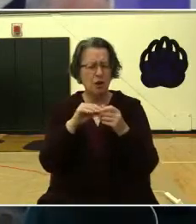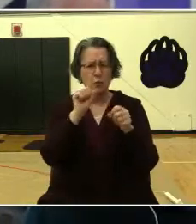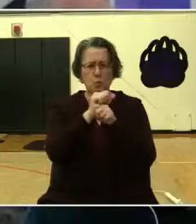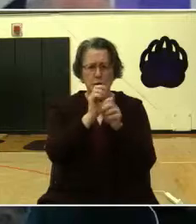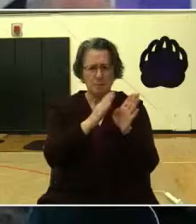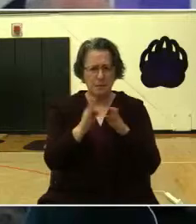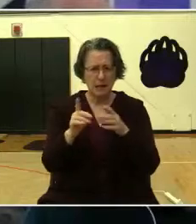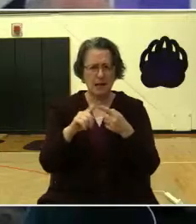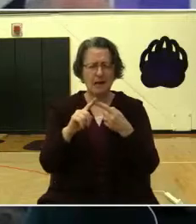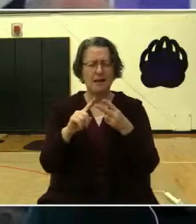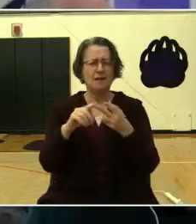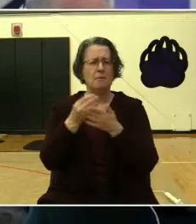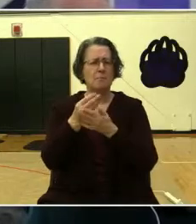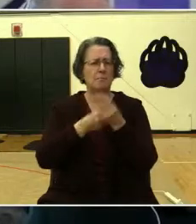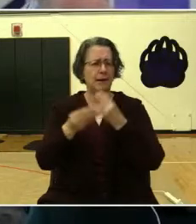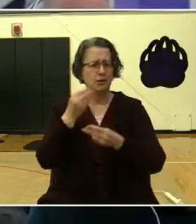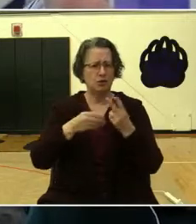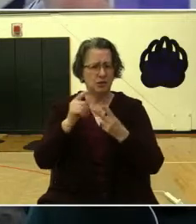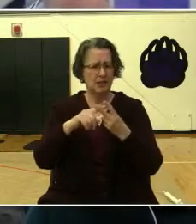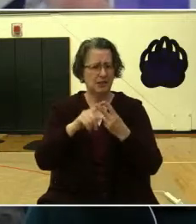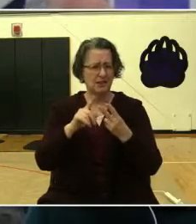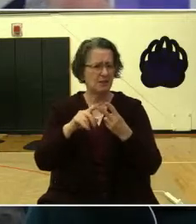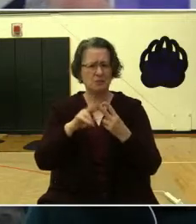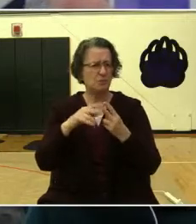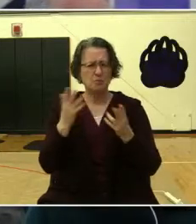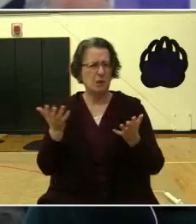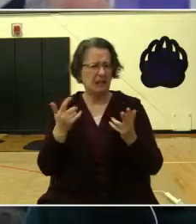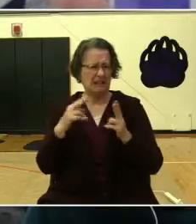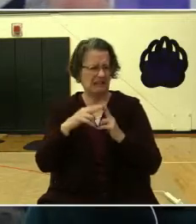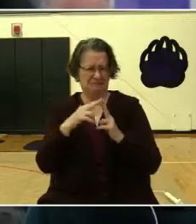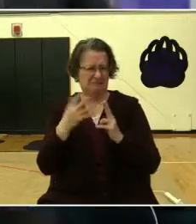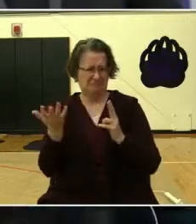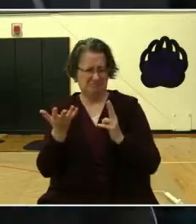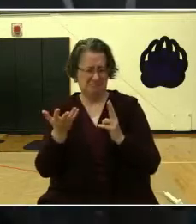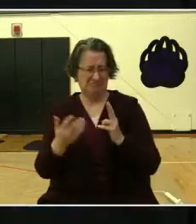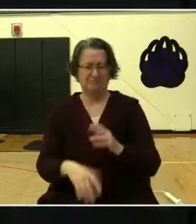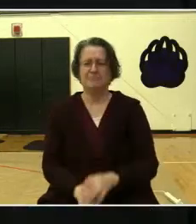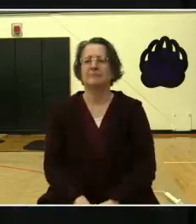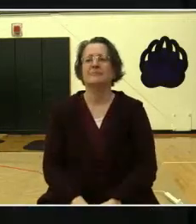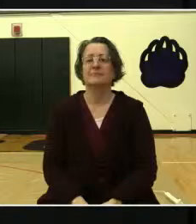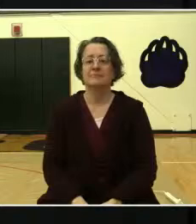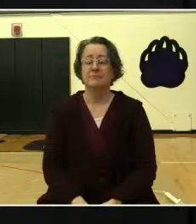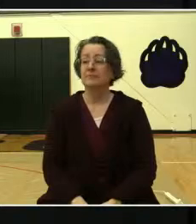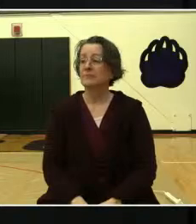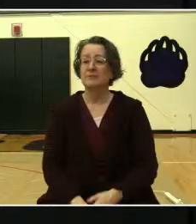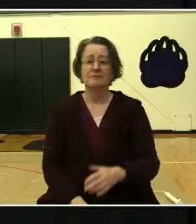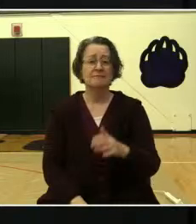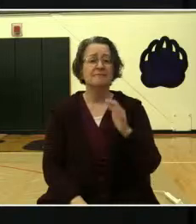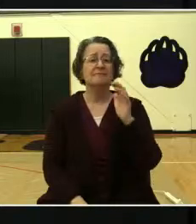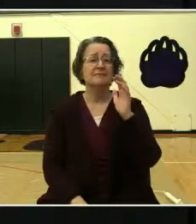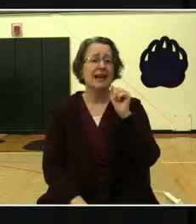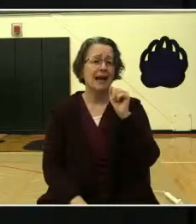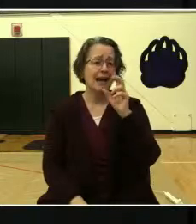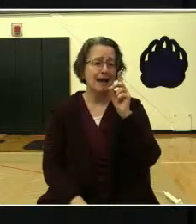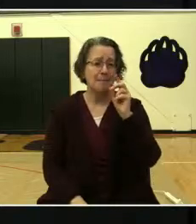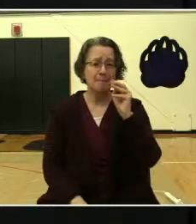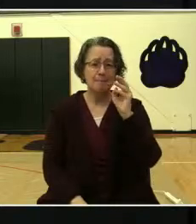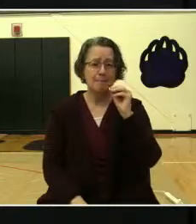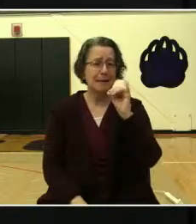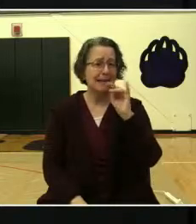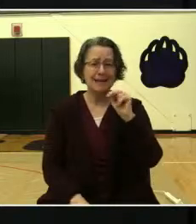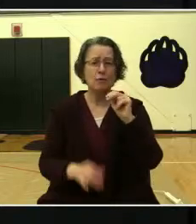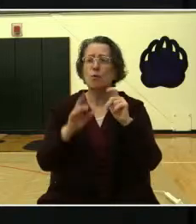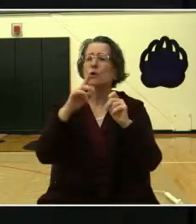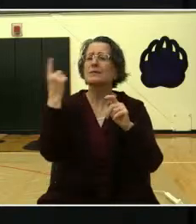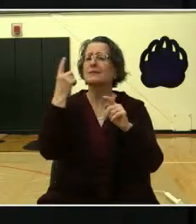budget um so I guess I'm interrogating what what that means thank you a member of the administration or anybody else on behalf of the